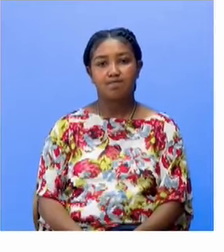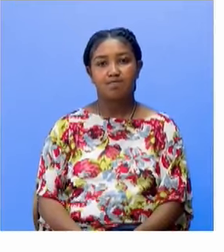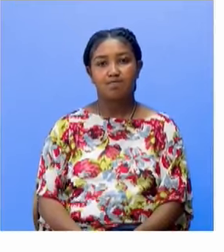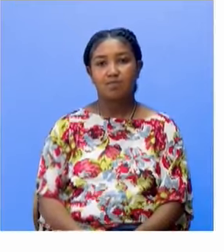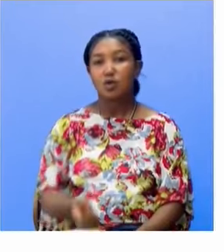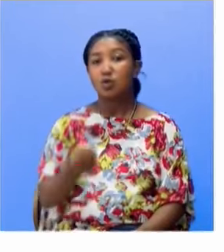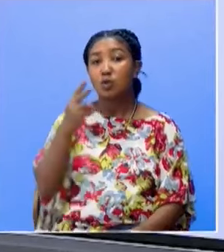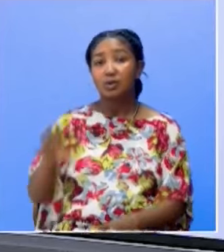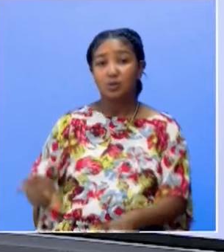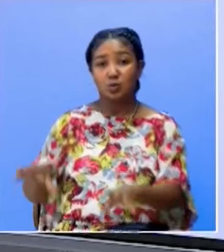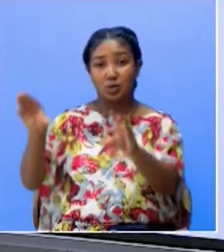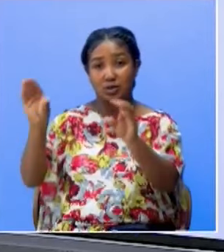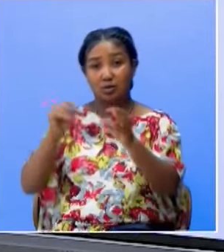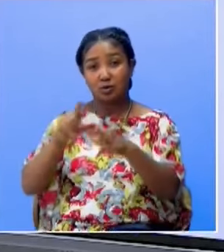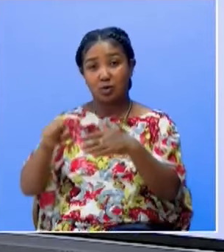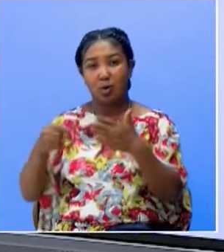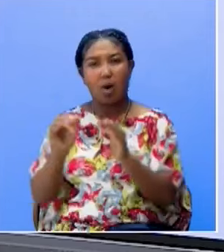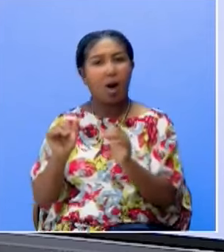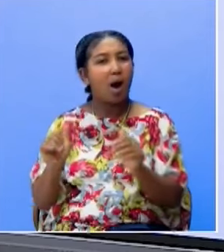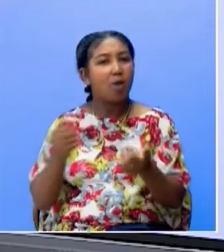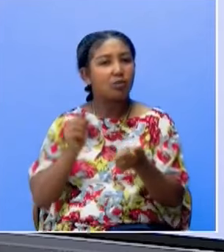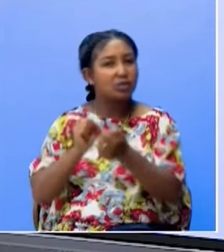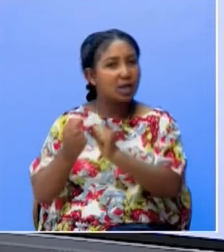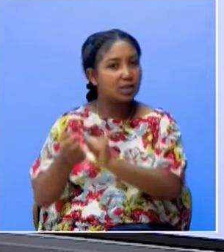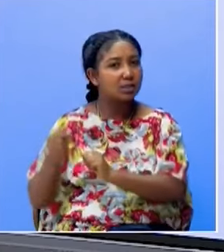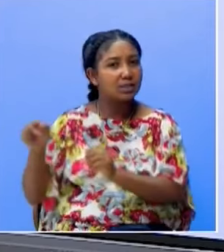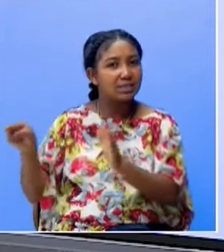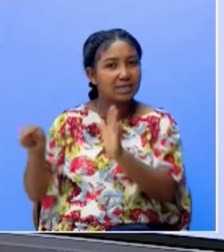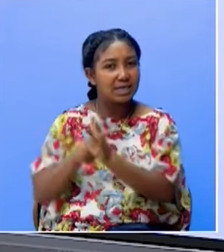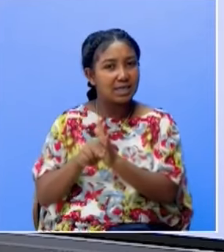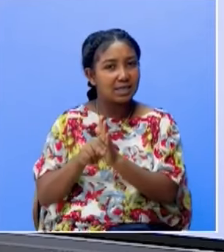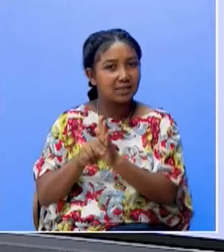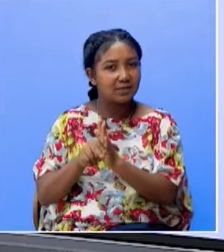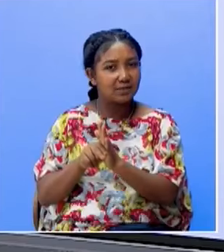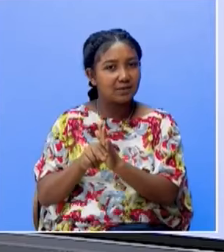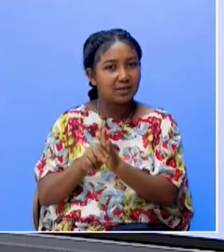Look, student. So how can we change this negative